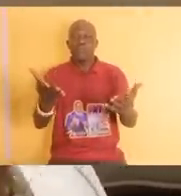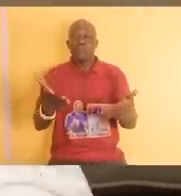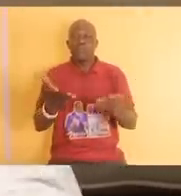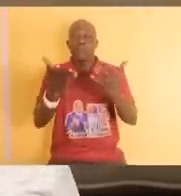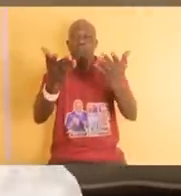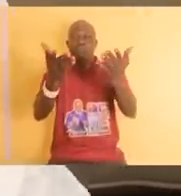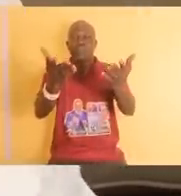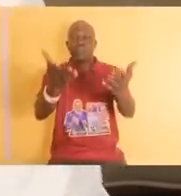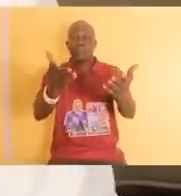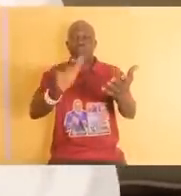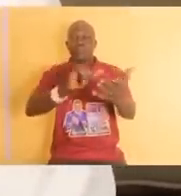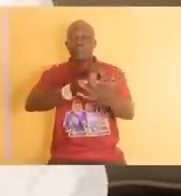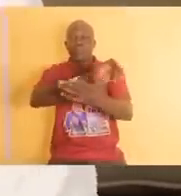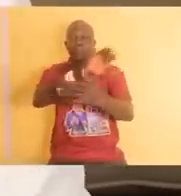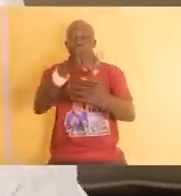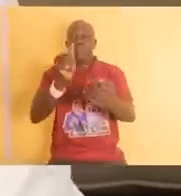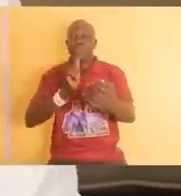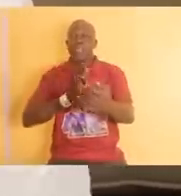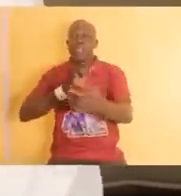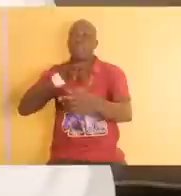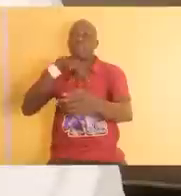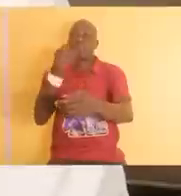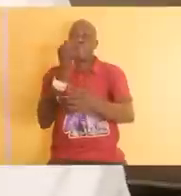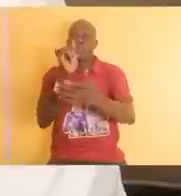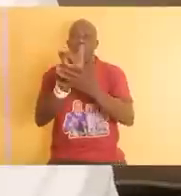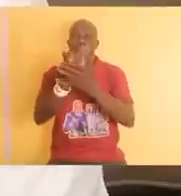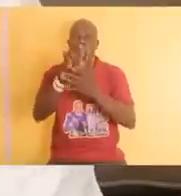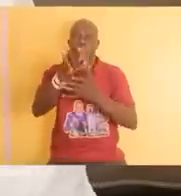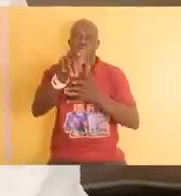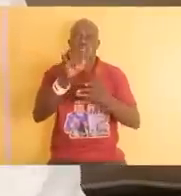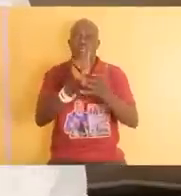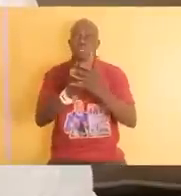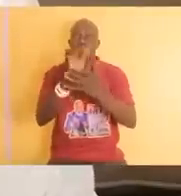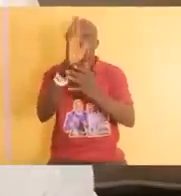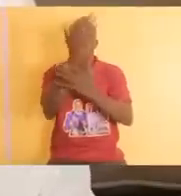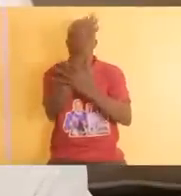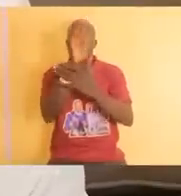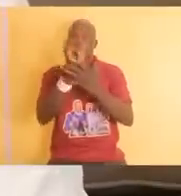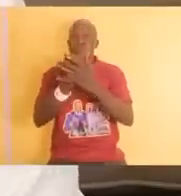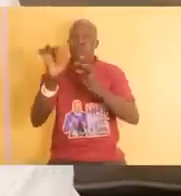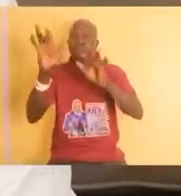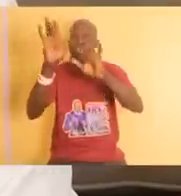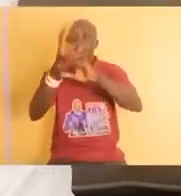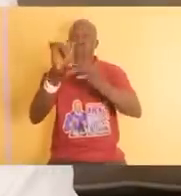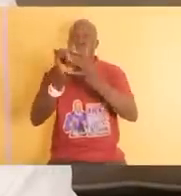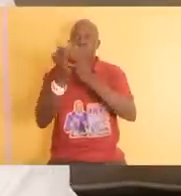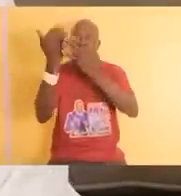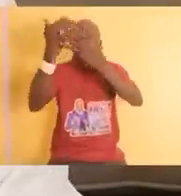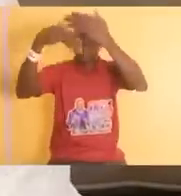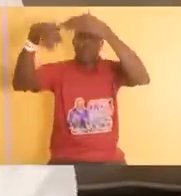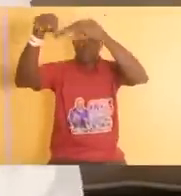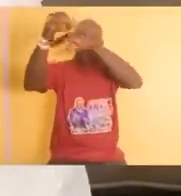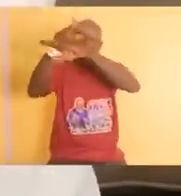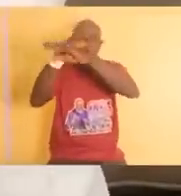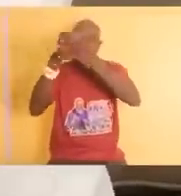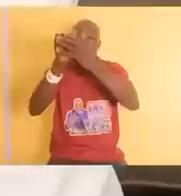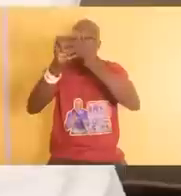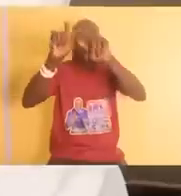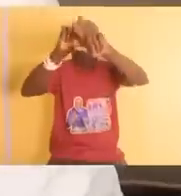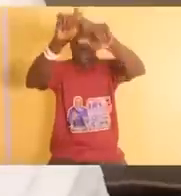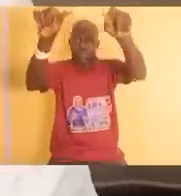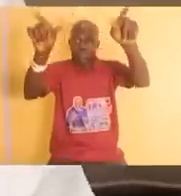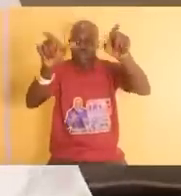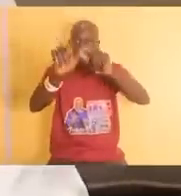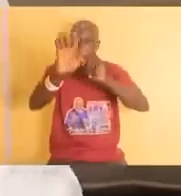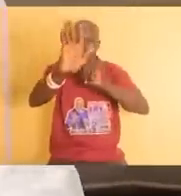Spread your hands forward. Spread your hands. I prophesy. Oh, no. Head of mercy. Lati from above. Oh, my look at your